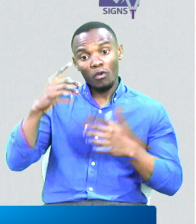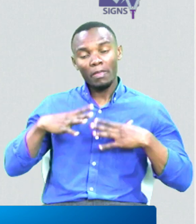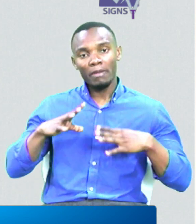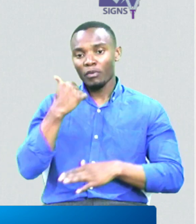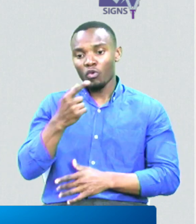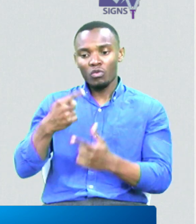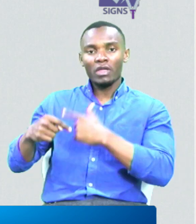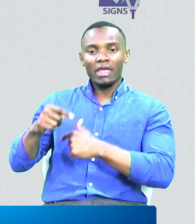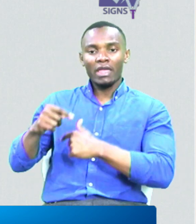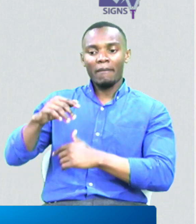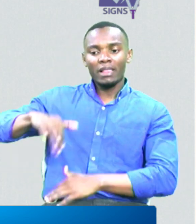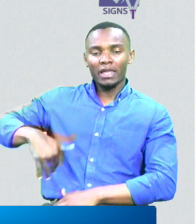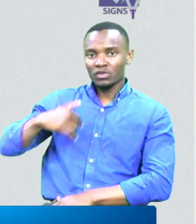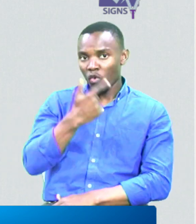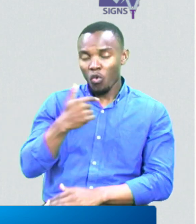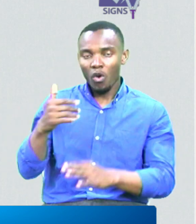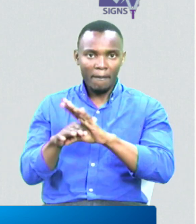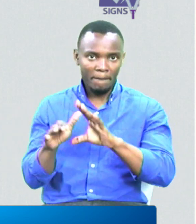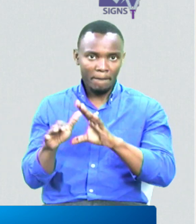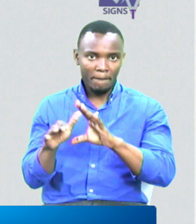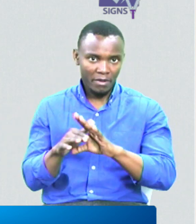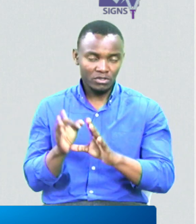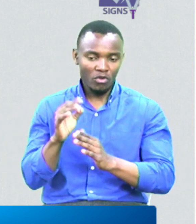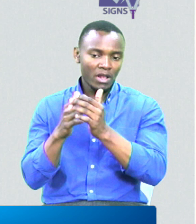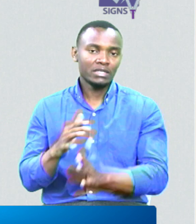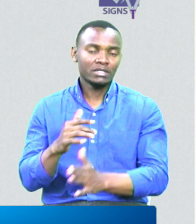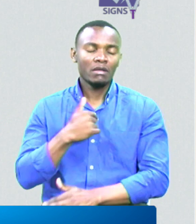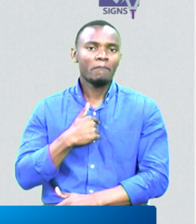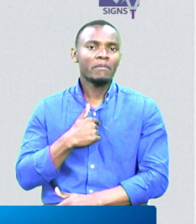dismissed yourself. I mean, it's just as simple as that.